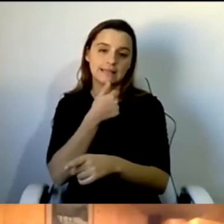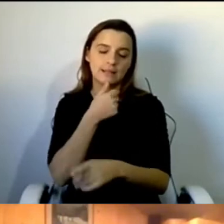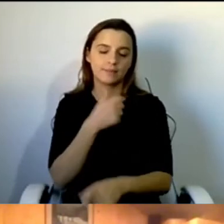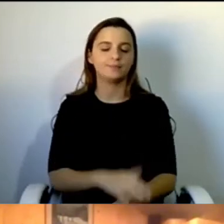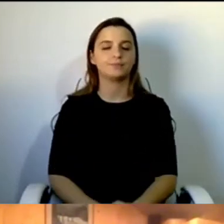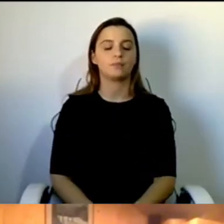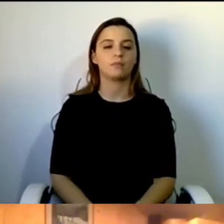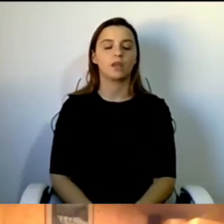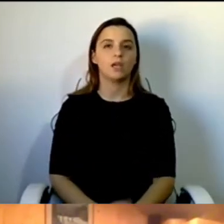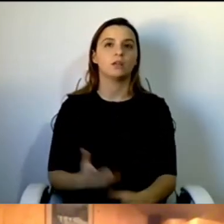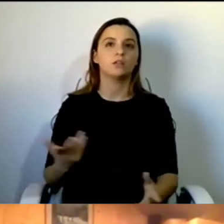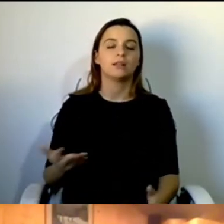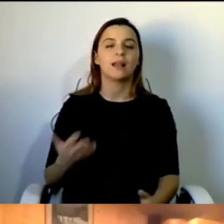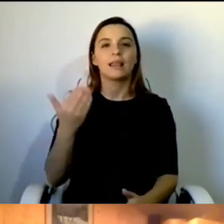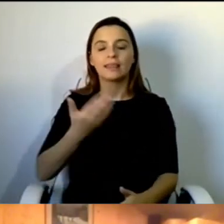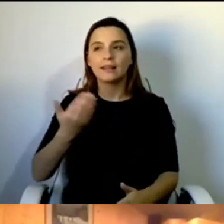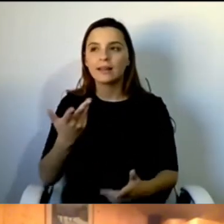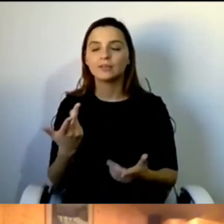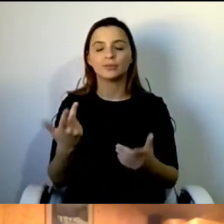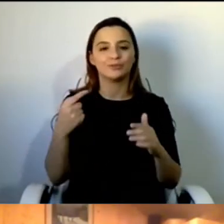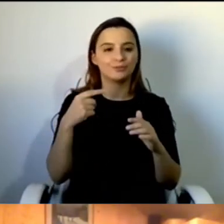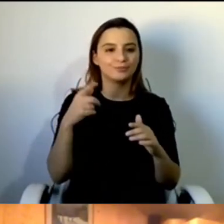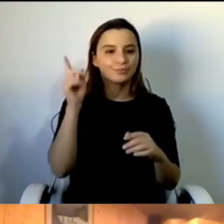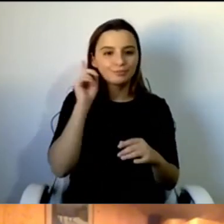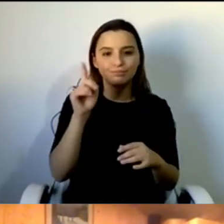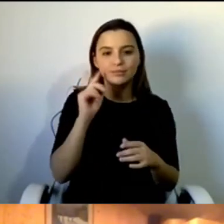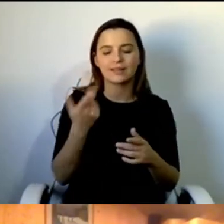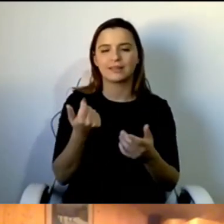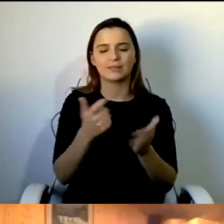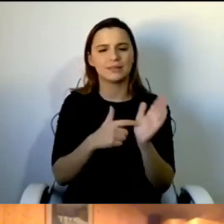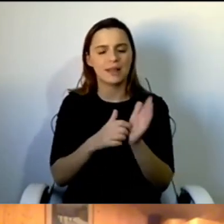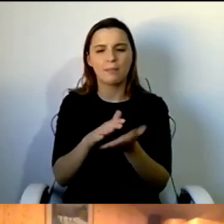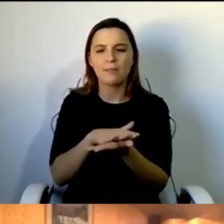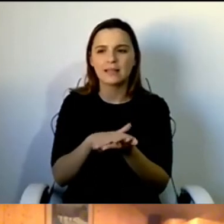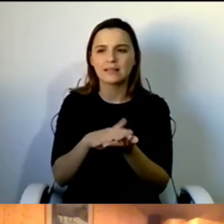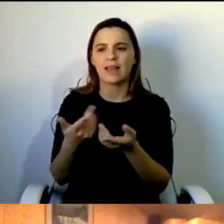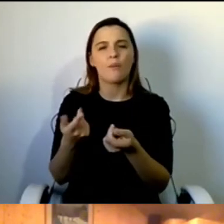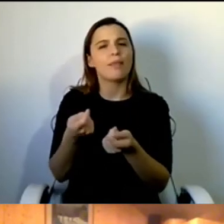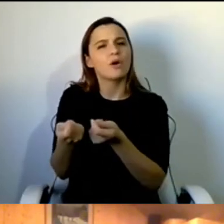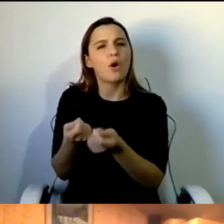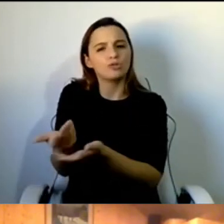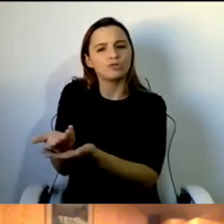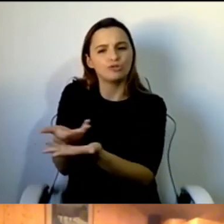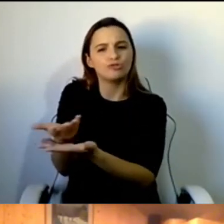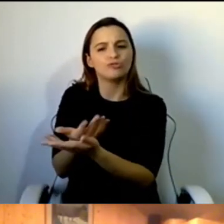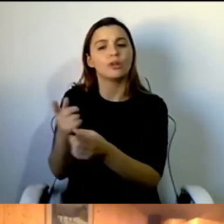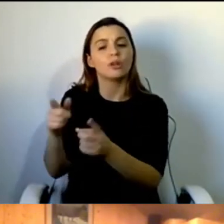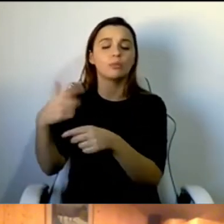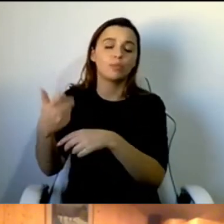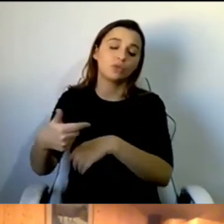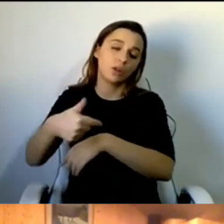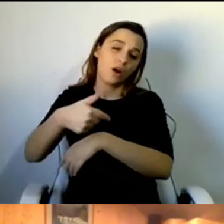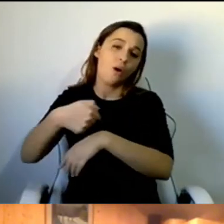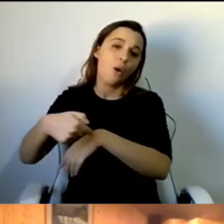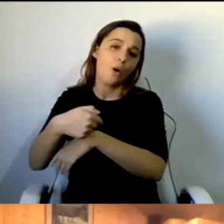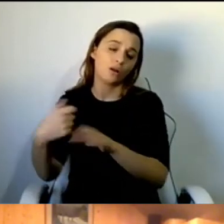needs of 20 hours or more, and then the hours you need to live your life. So within the legislation, you